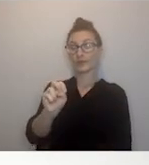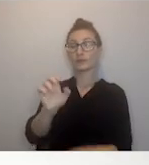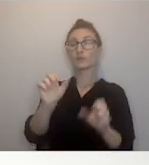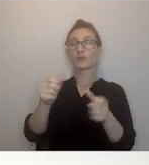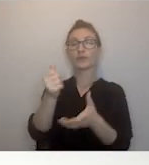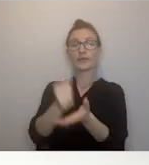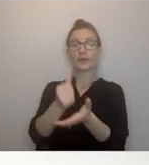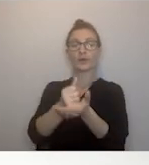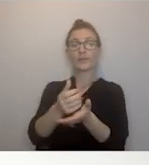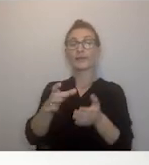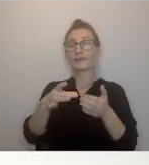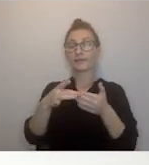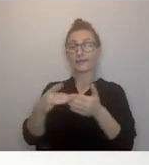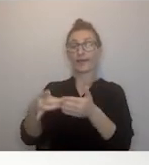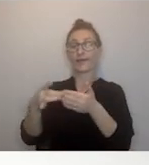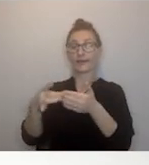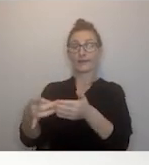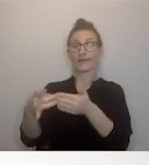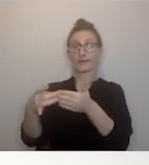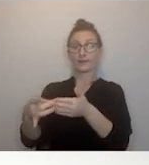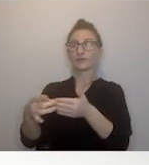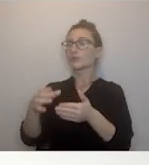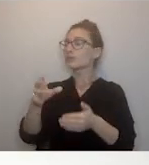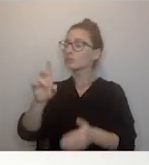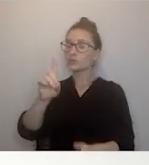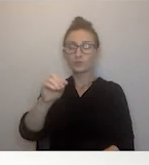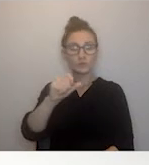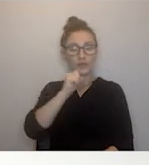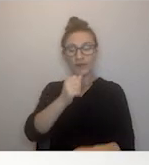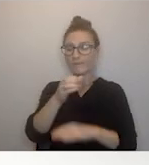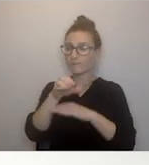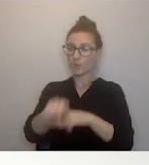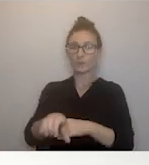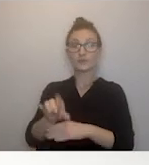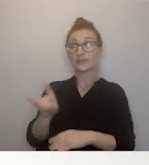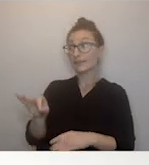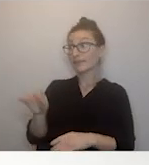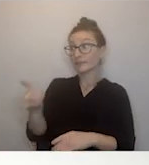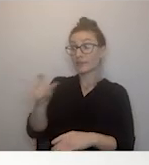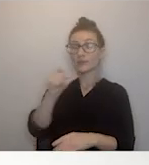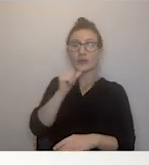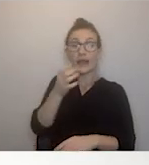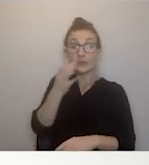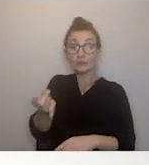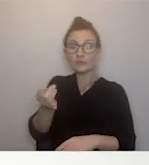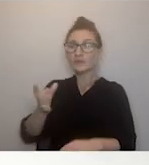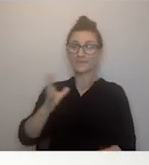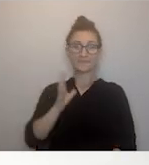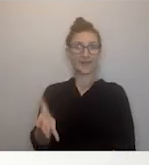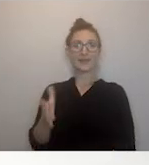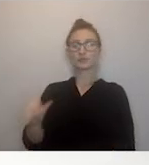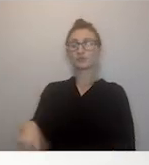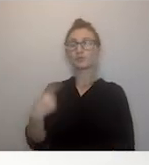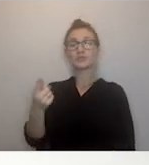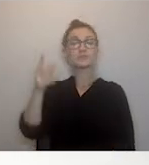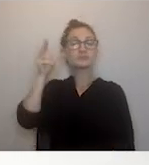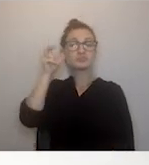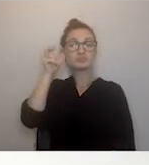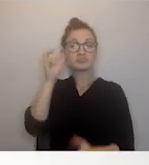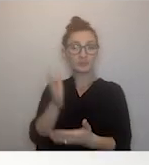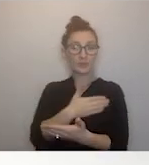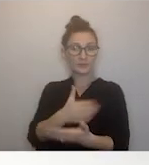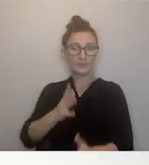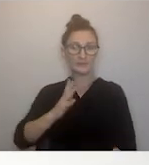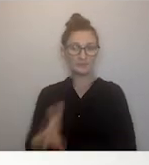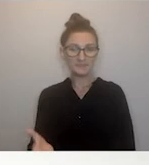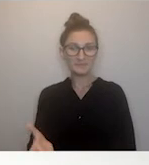ribbons that caregivers can gently use to guide an action. Again, I say guide, do not force. If your student is not interested in doing it, that's okay, and we can all enjoy